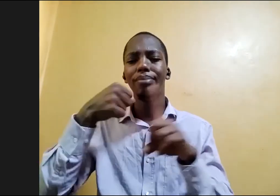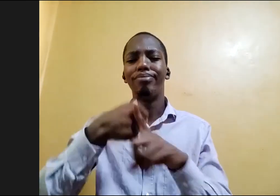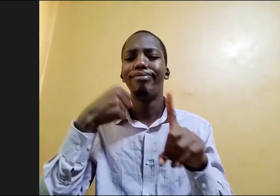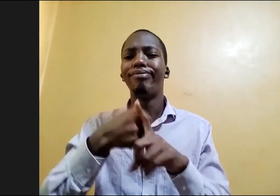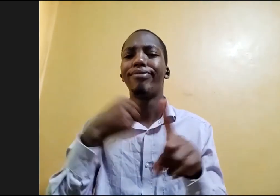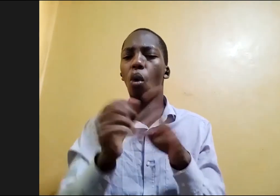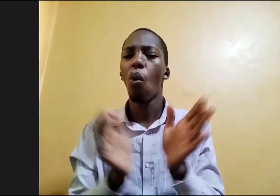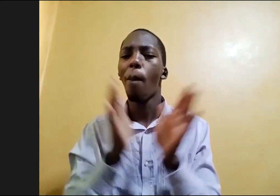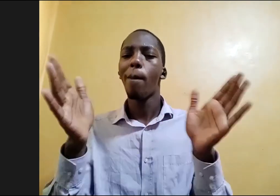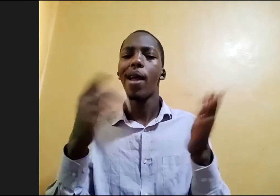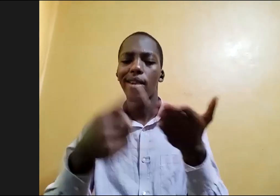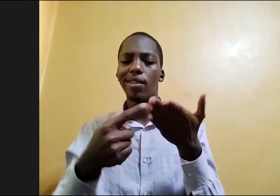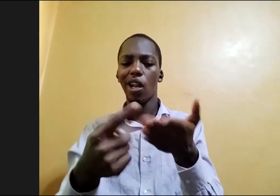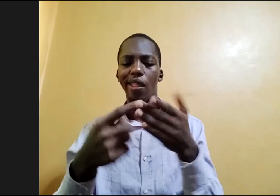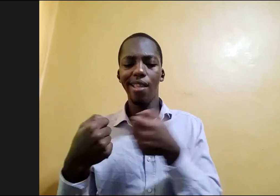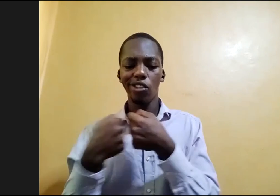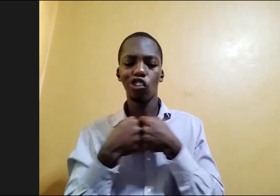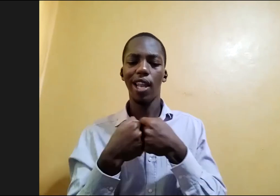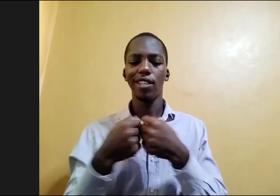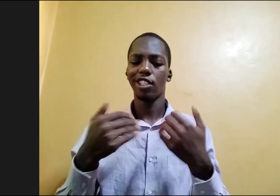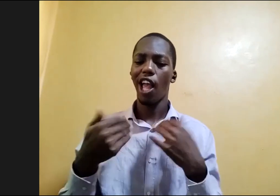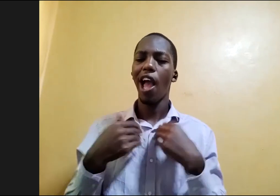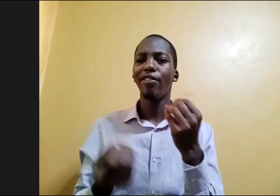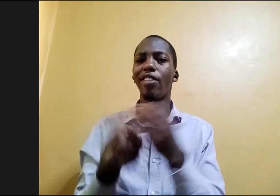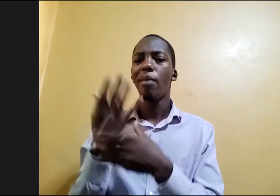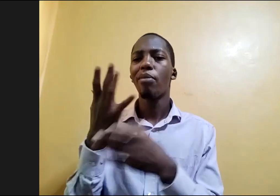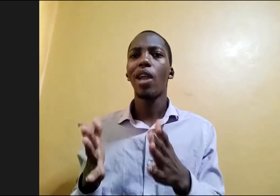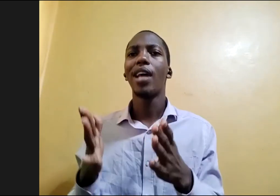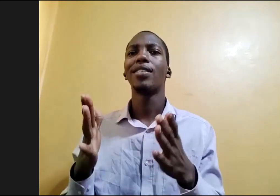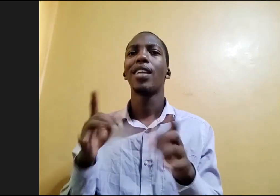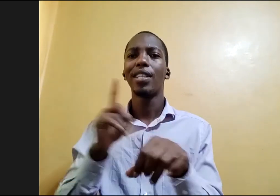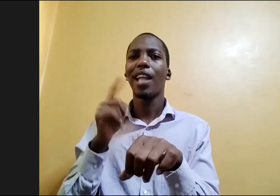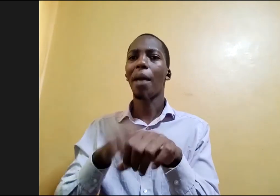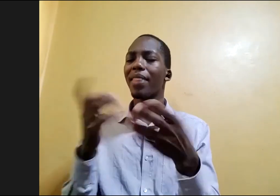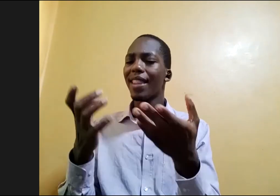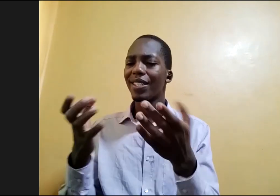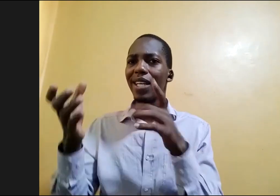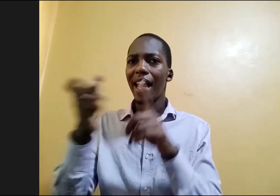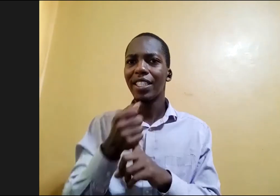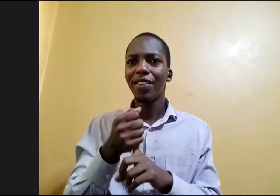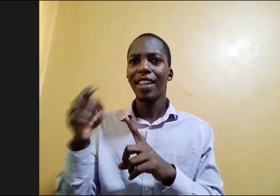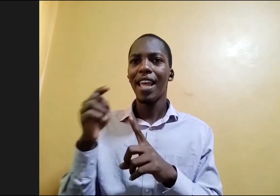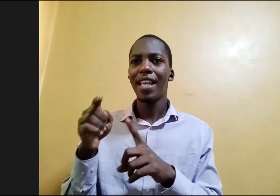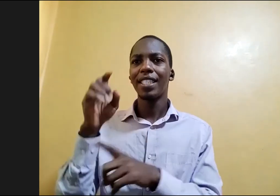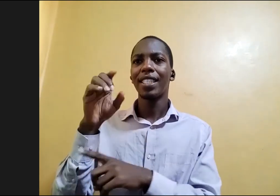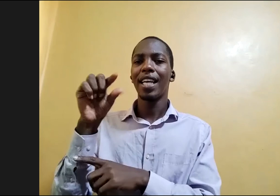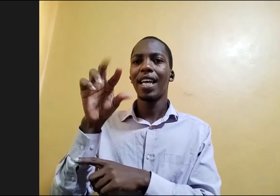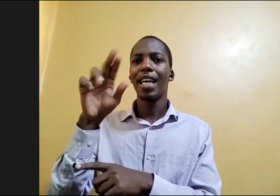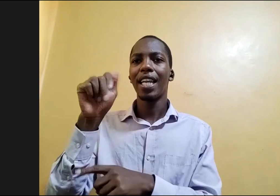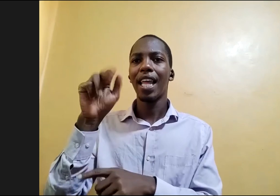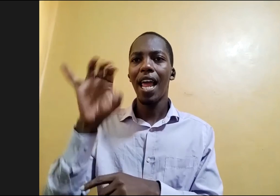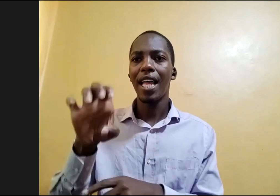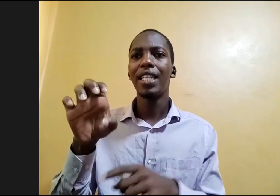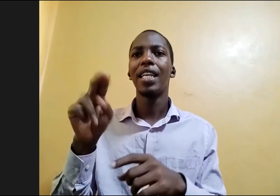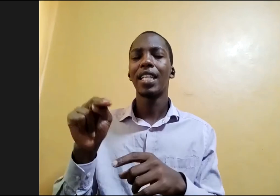discussion on the challenges they face as producers in trying to meet these growing requirements without being able to get